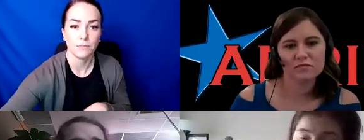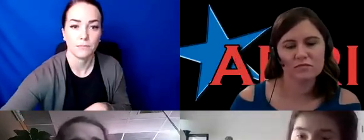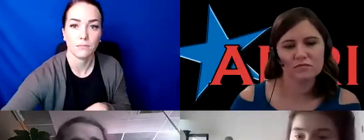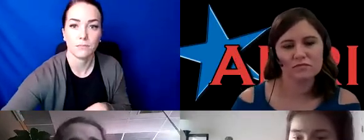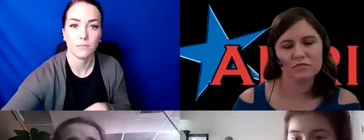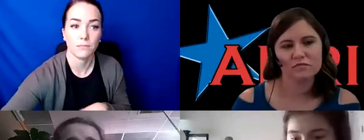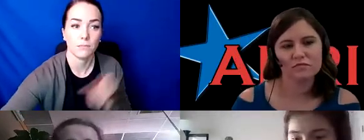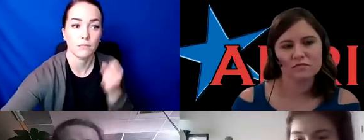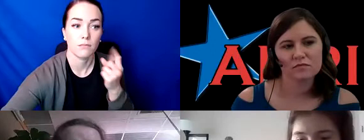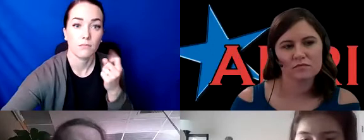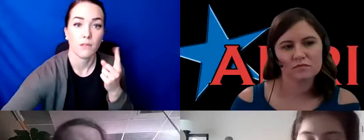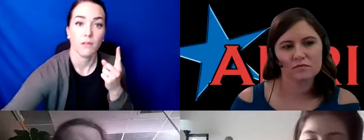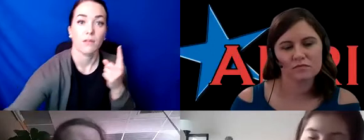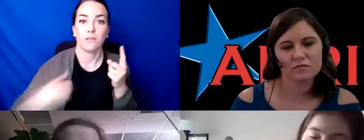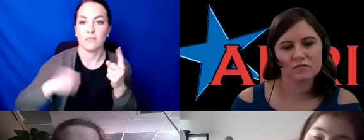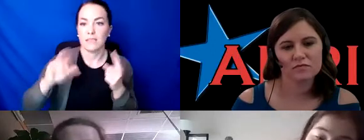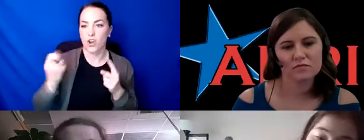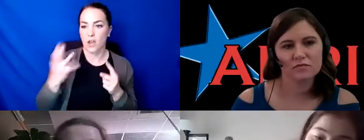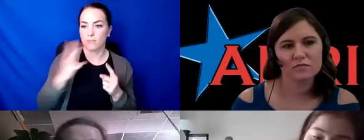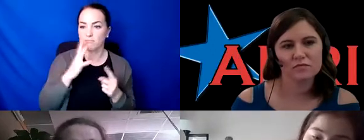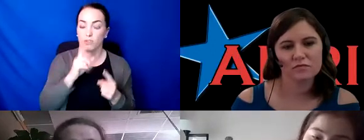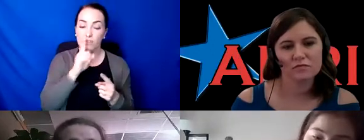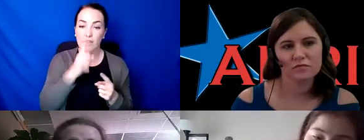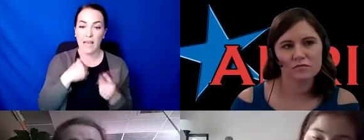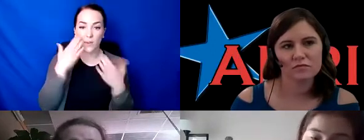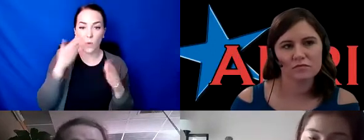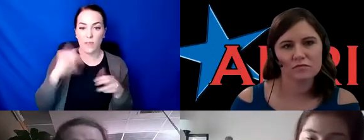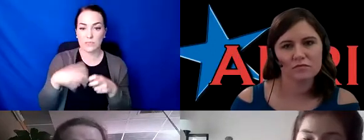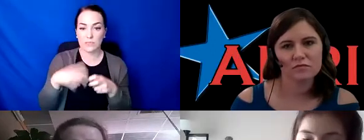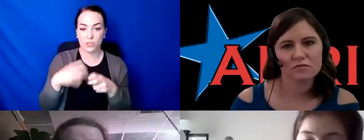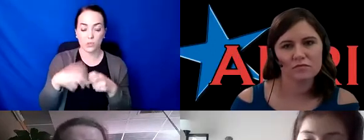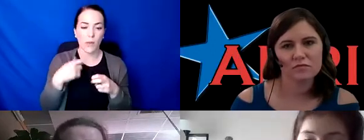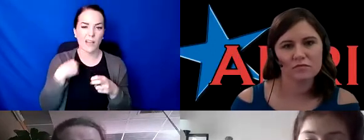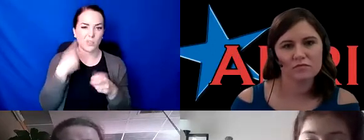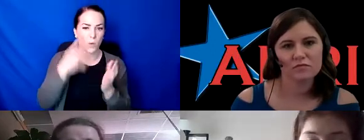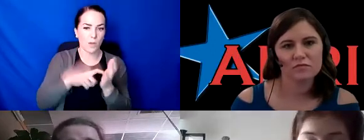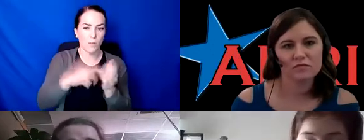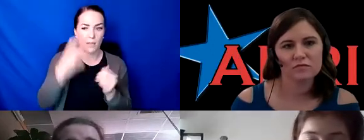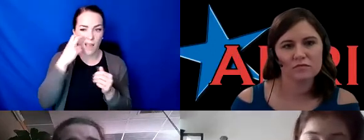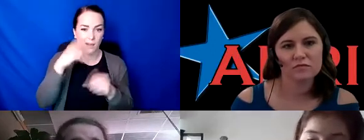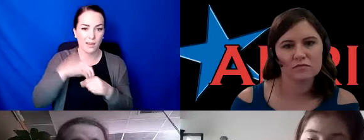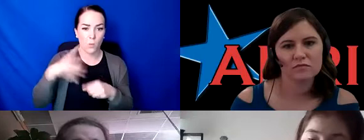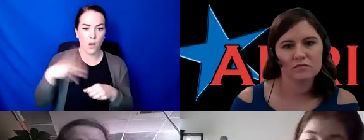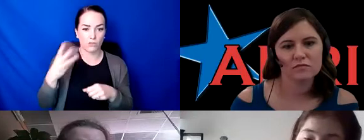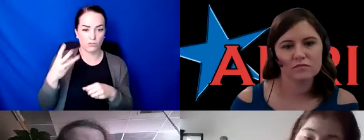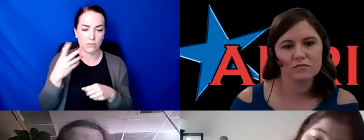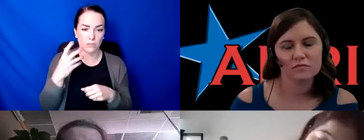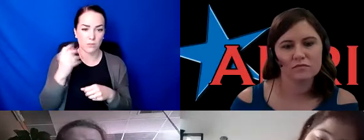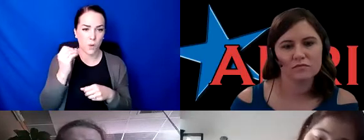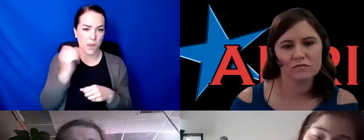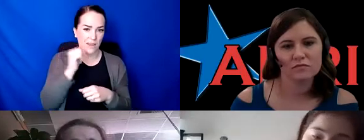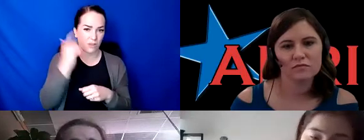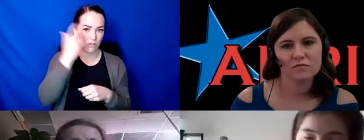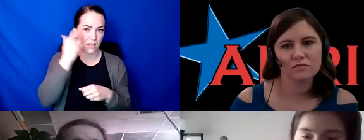said, I grew up until I graduated high school at the School for the Blind in Washington State. So I didn't realize,